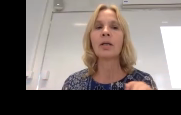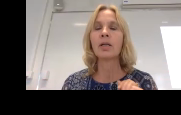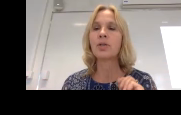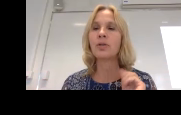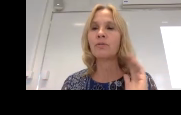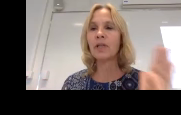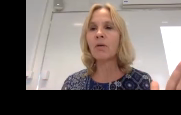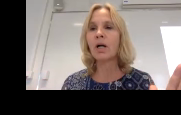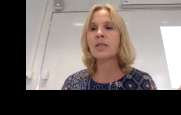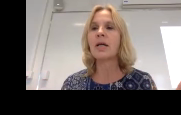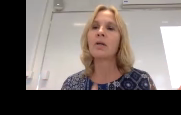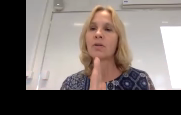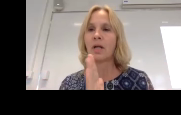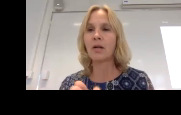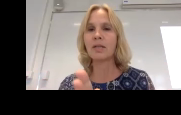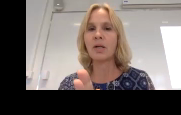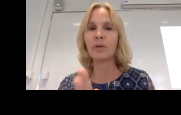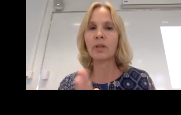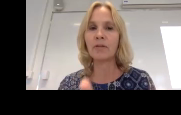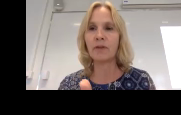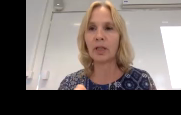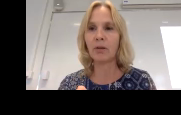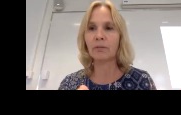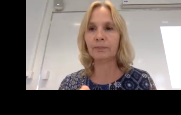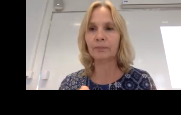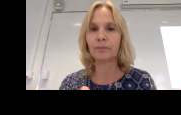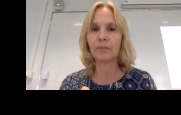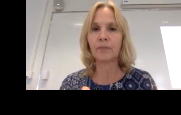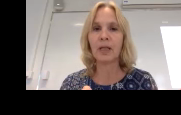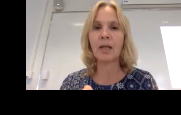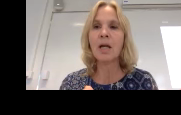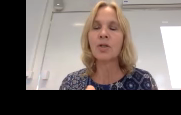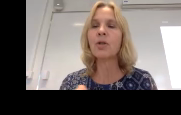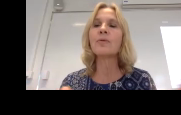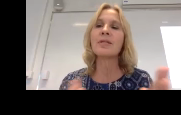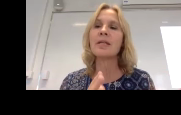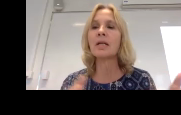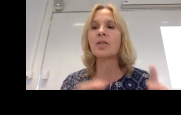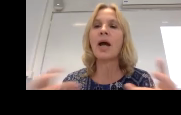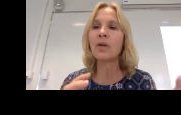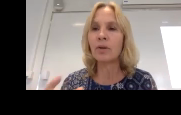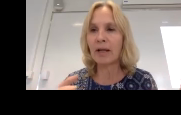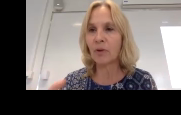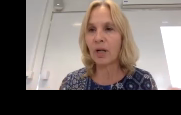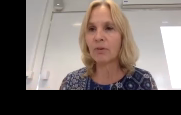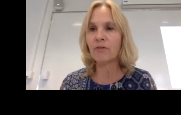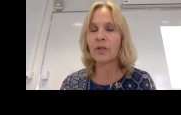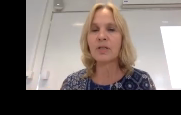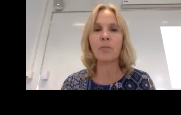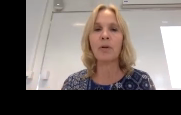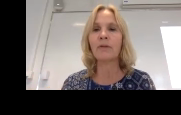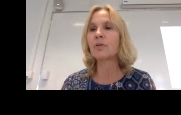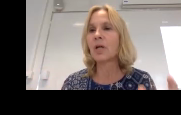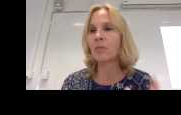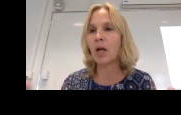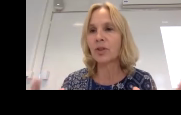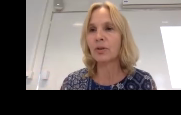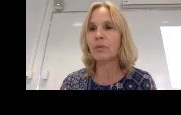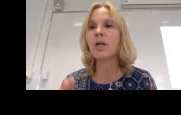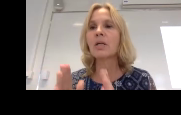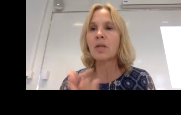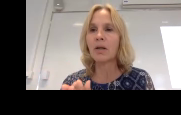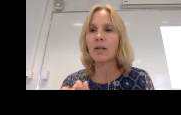lock to video onset or sign onset within the video. Okay. So you don't see a tighter N400, for example, if you time